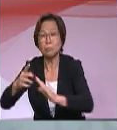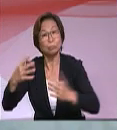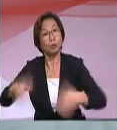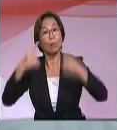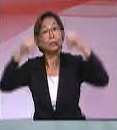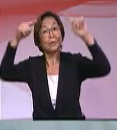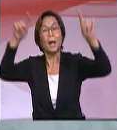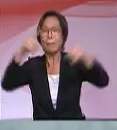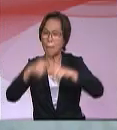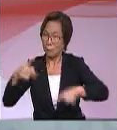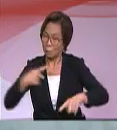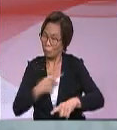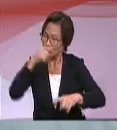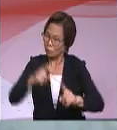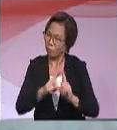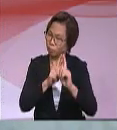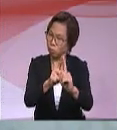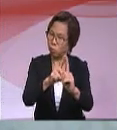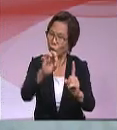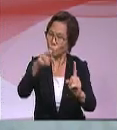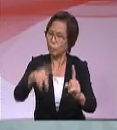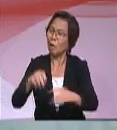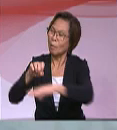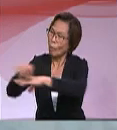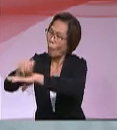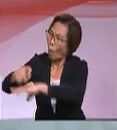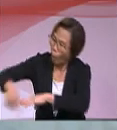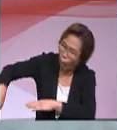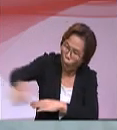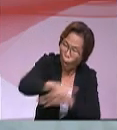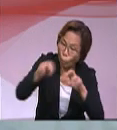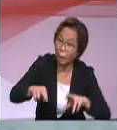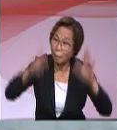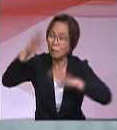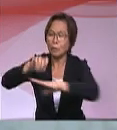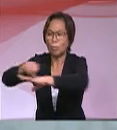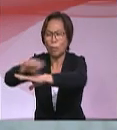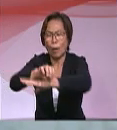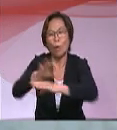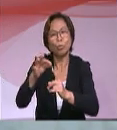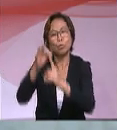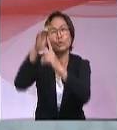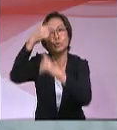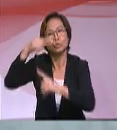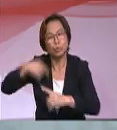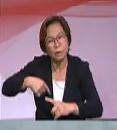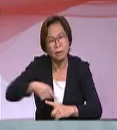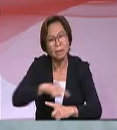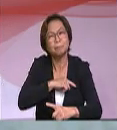Itu saja nasihat kita kepada semua rakyat Malaysia, khususnya untuk kita